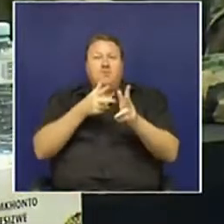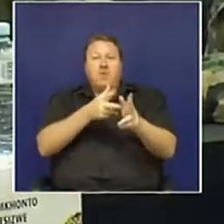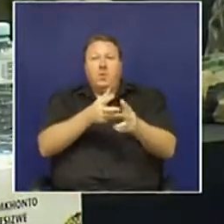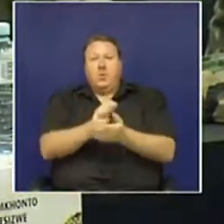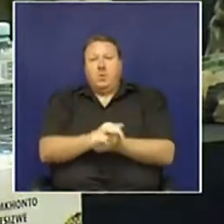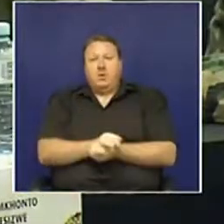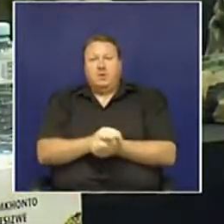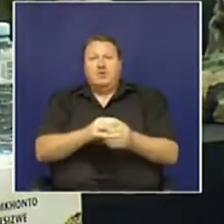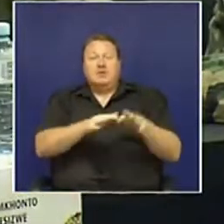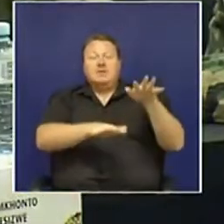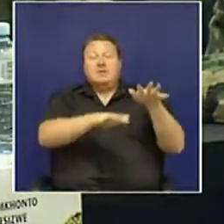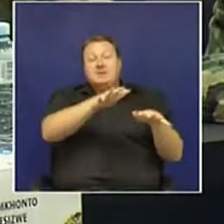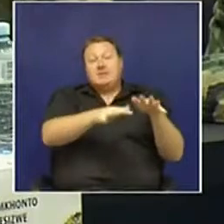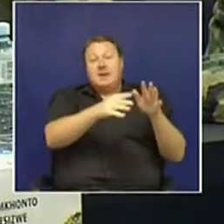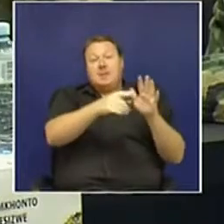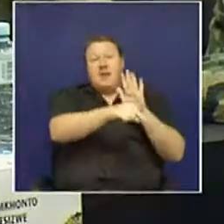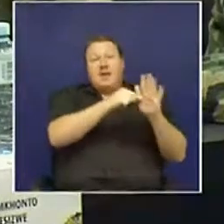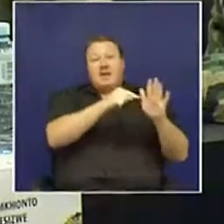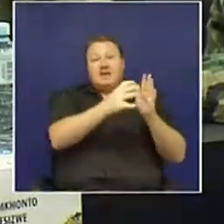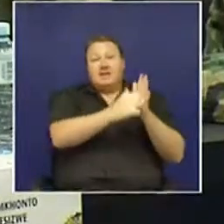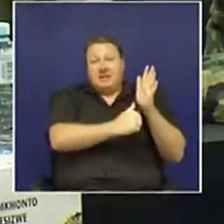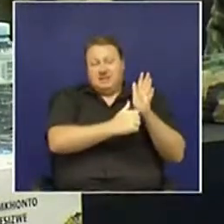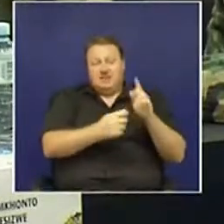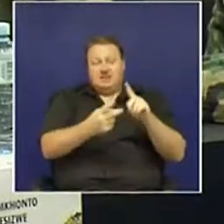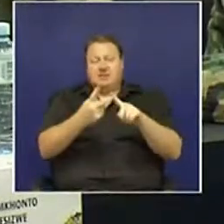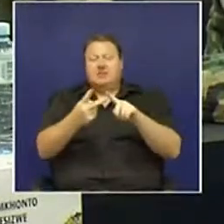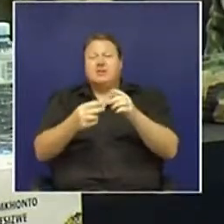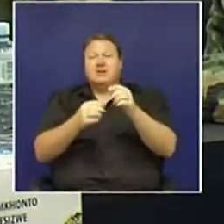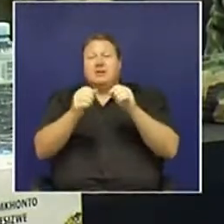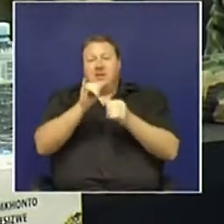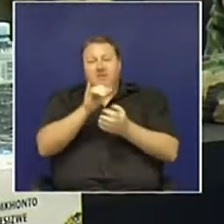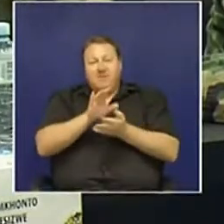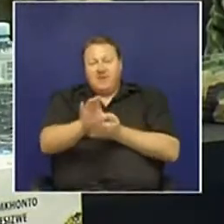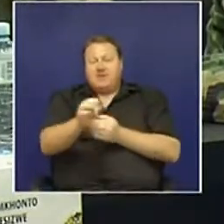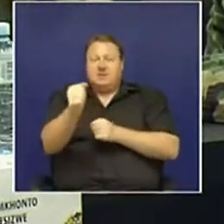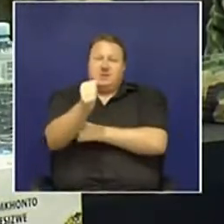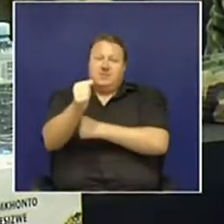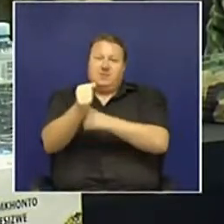debt, invest in infrastructure, and spend better.